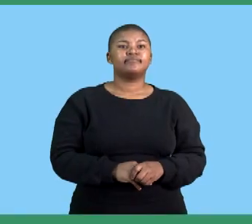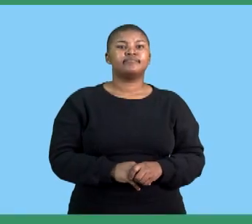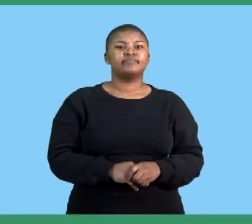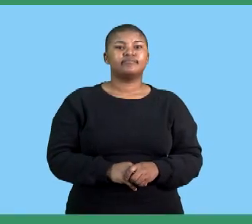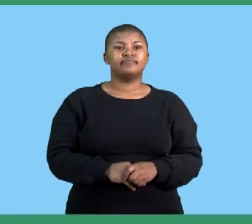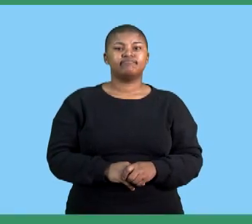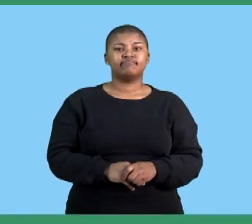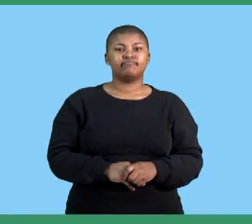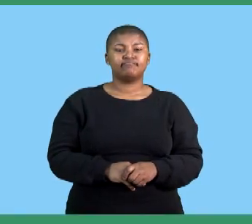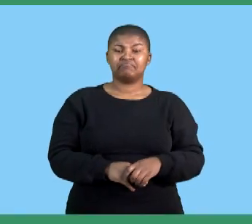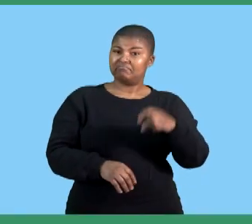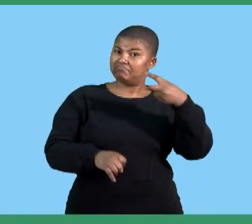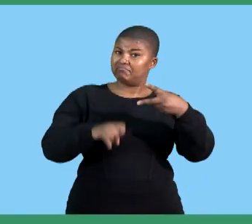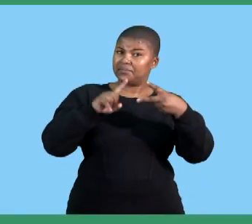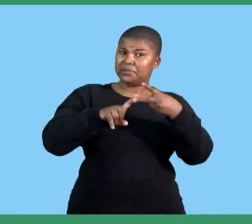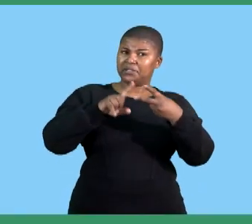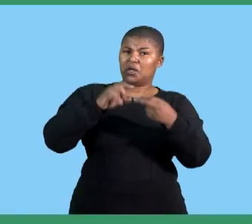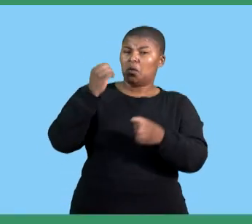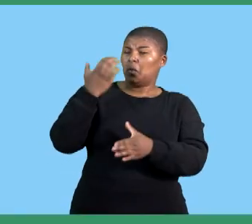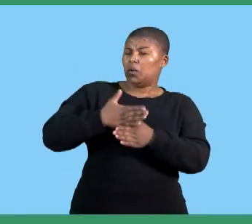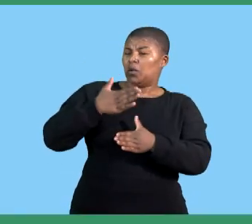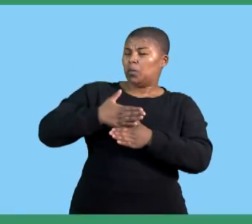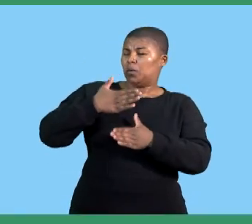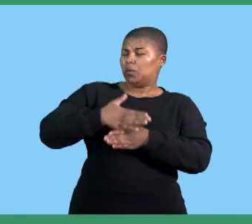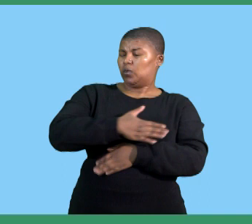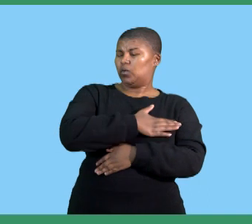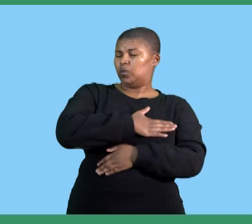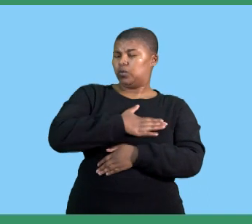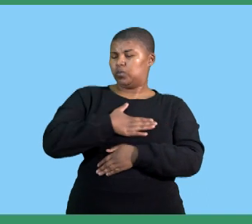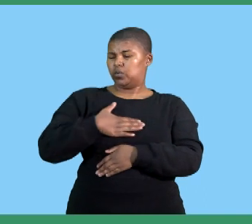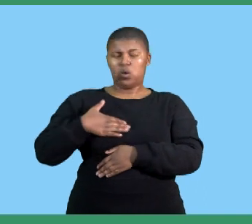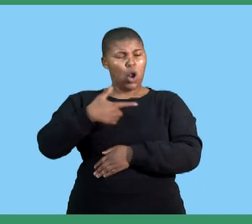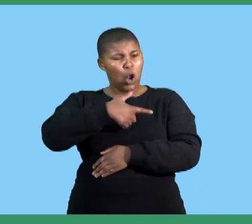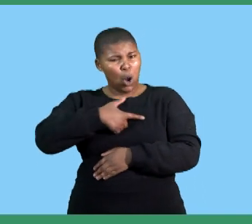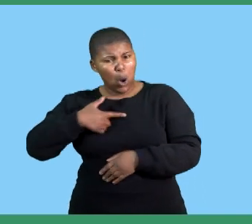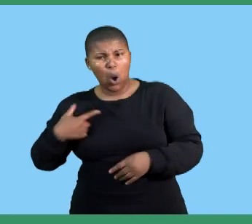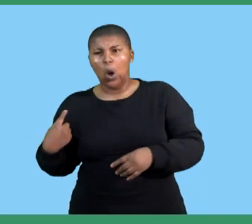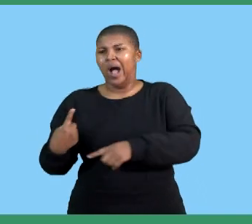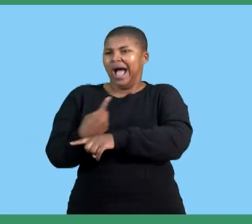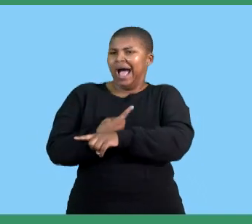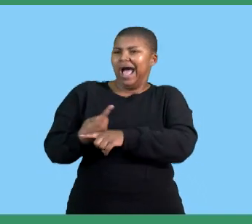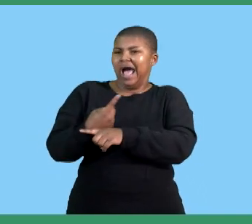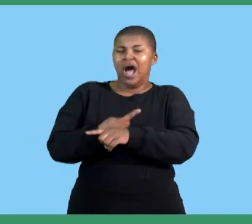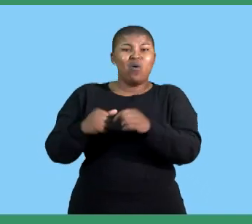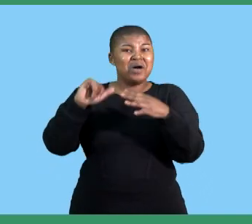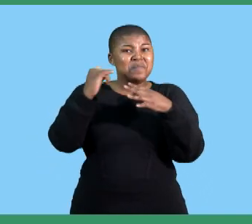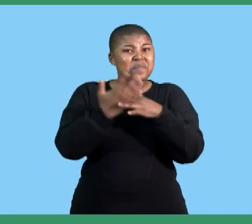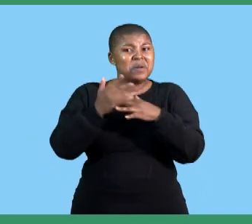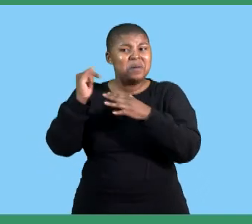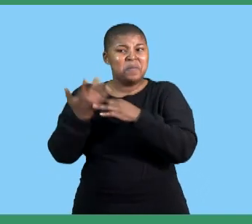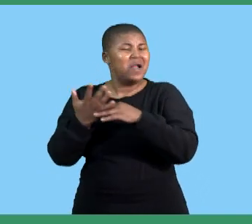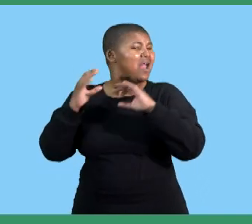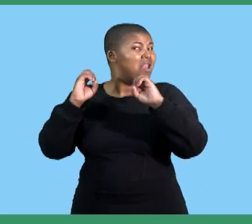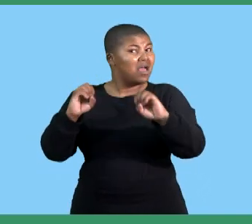Also, working long hours without taking any breaks. Now, it might be impossible for you to